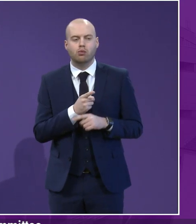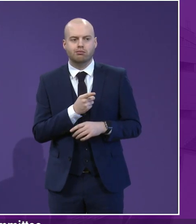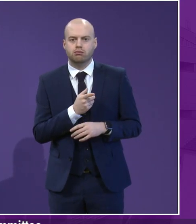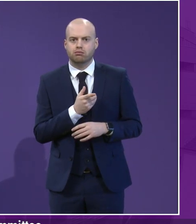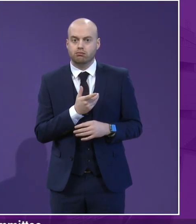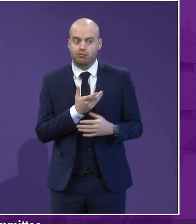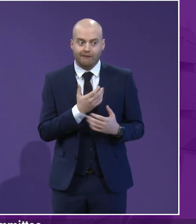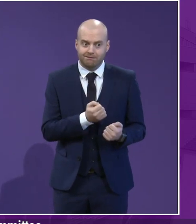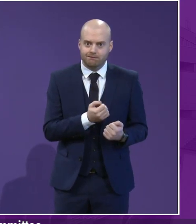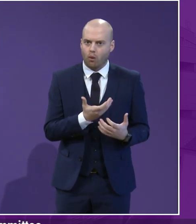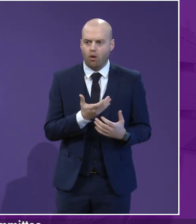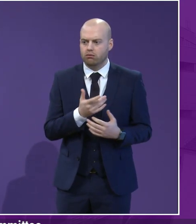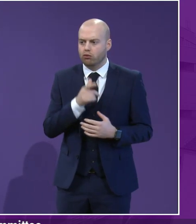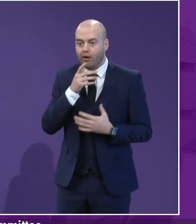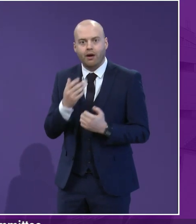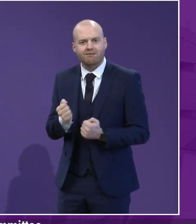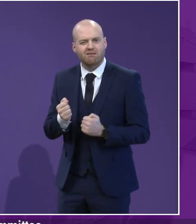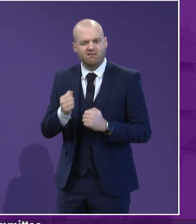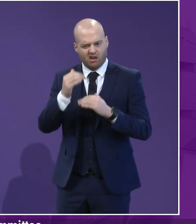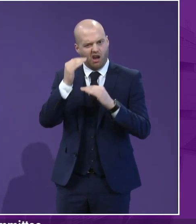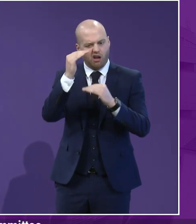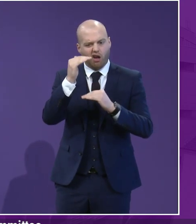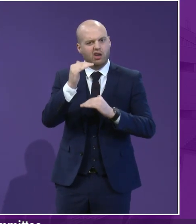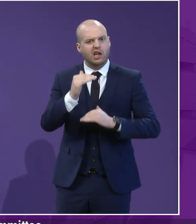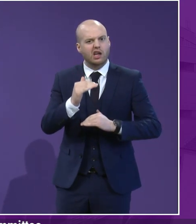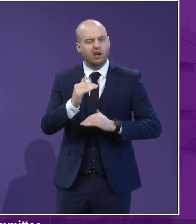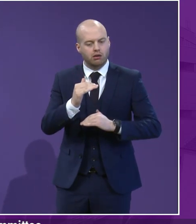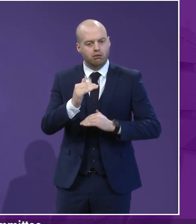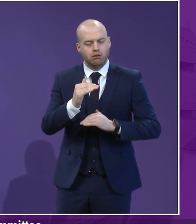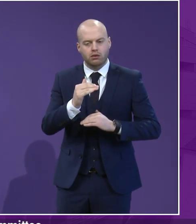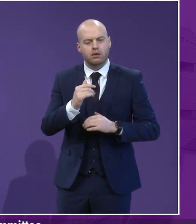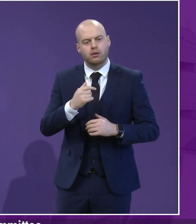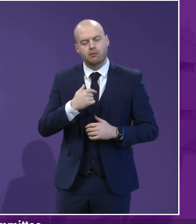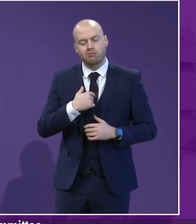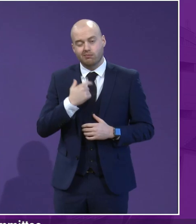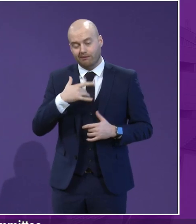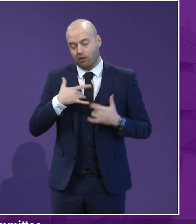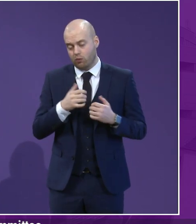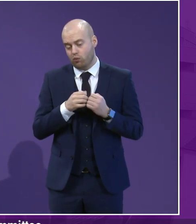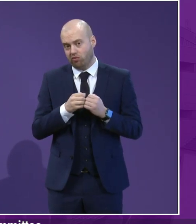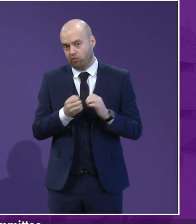support professionals in the university who understand that.